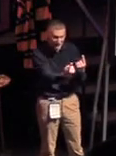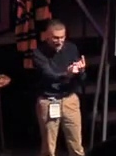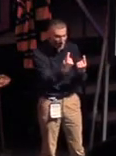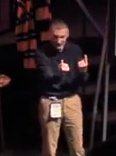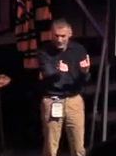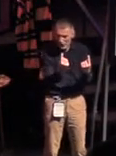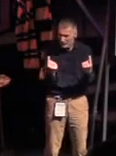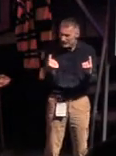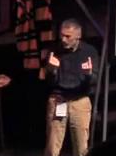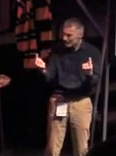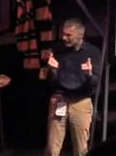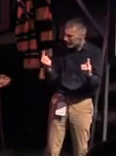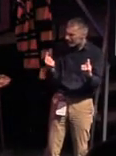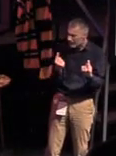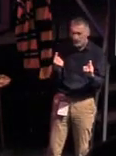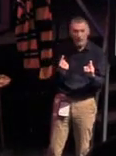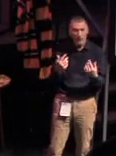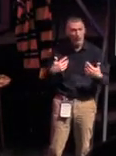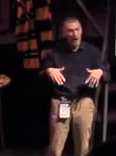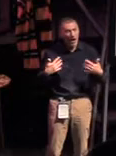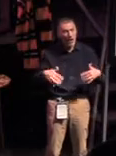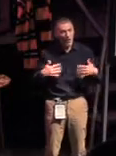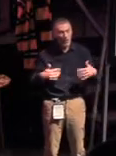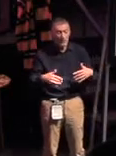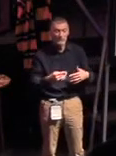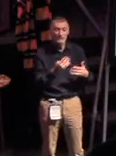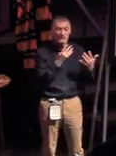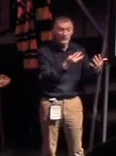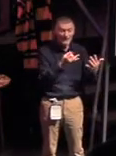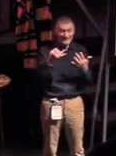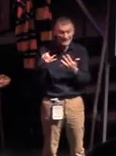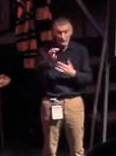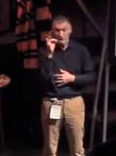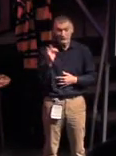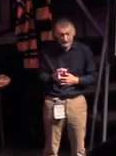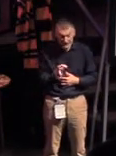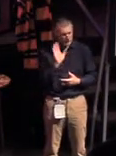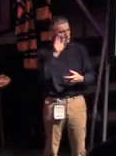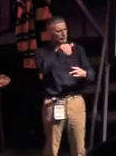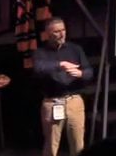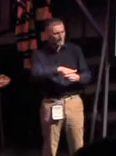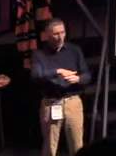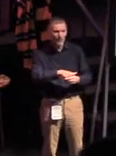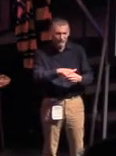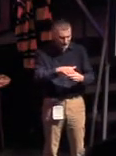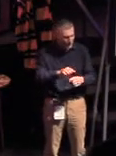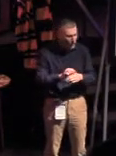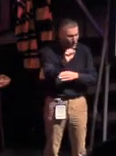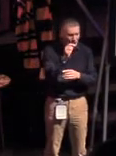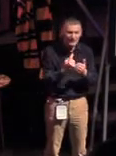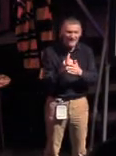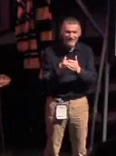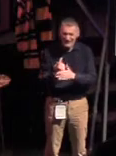country. 97% of the people of the city took part in cultural events during that 2017